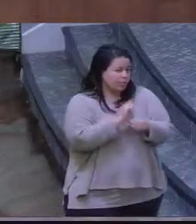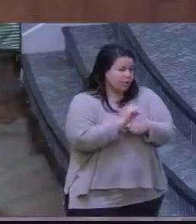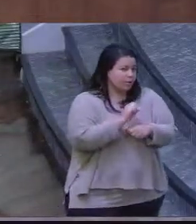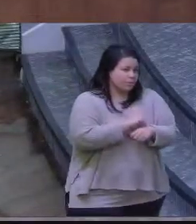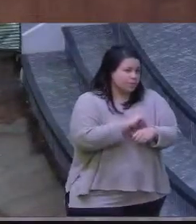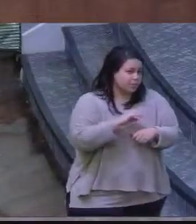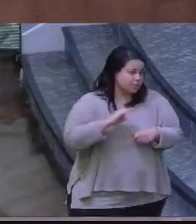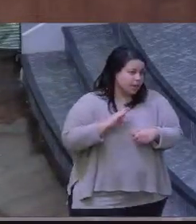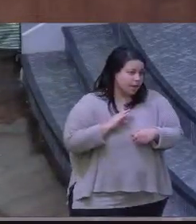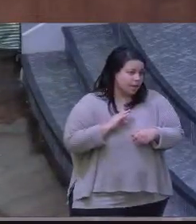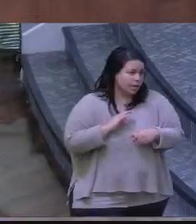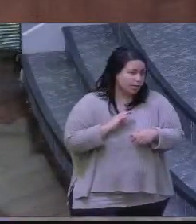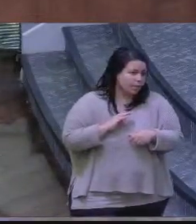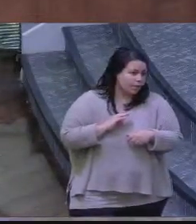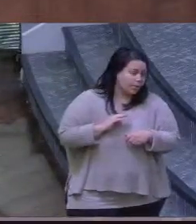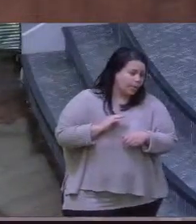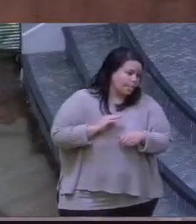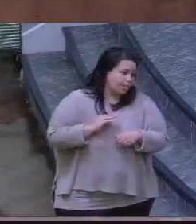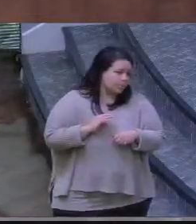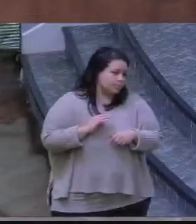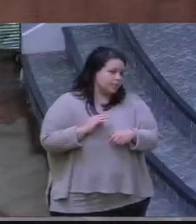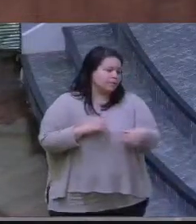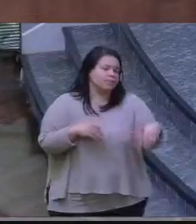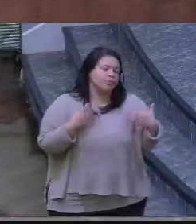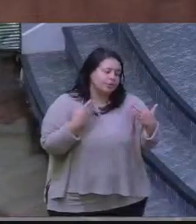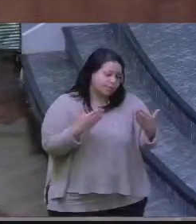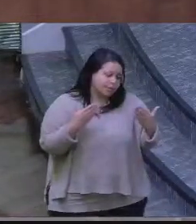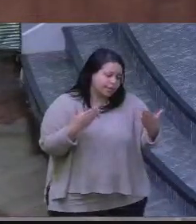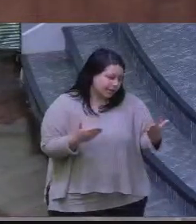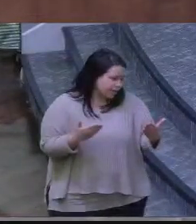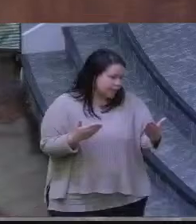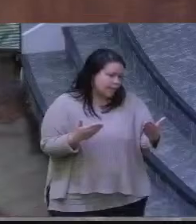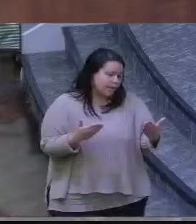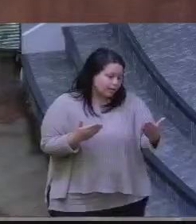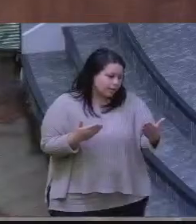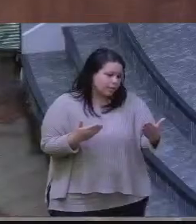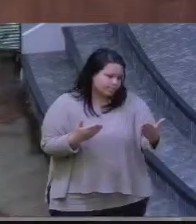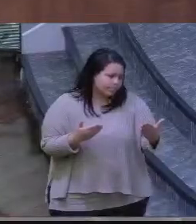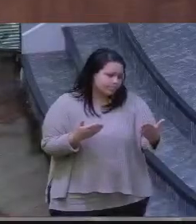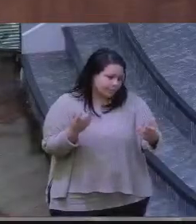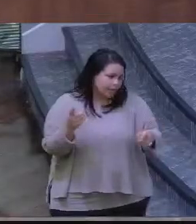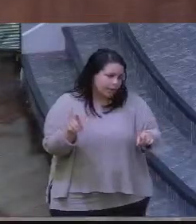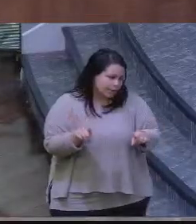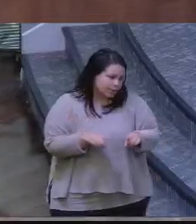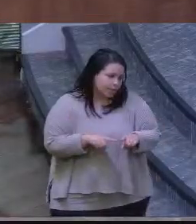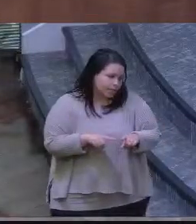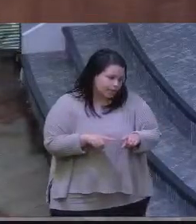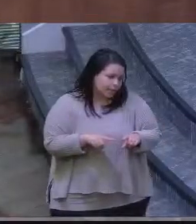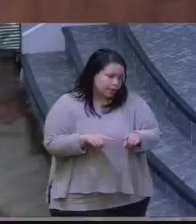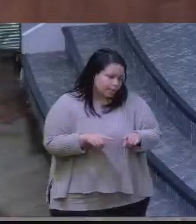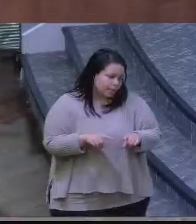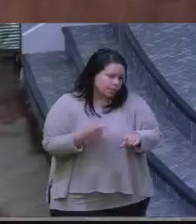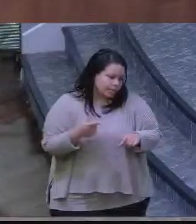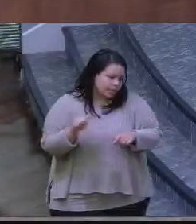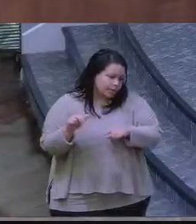little bit of time, and we do appreciate it. And I agree with some of the things that Dr. Gant said. I think